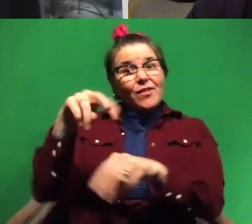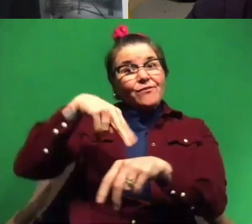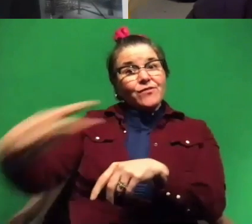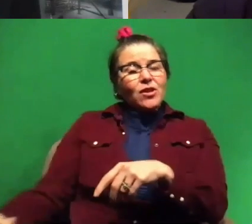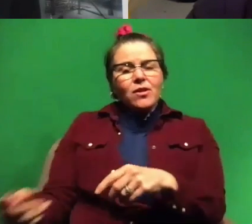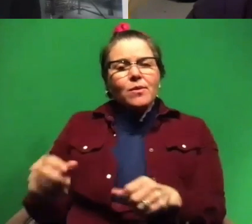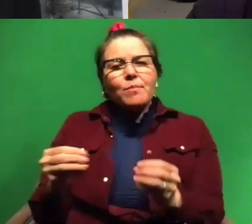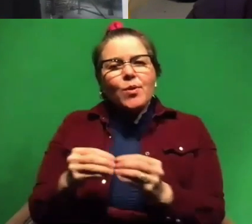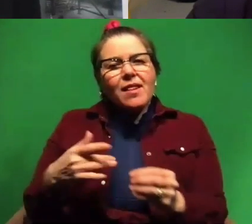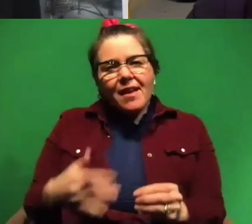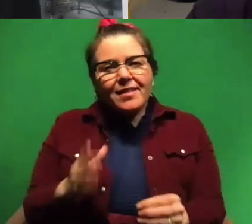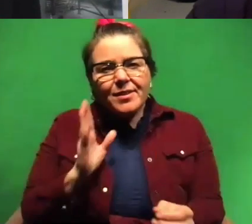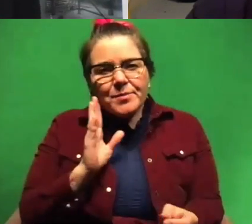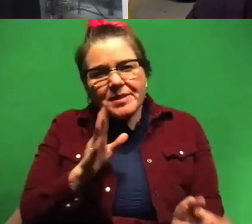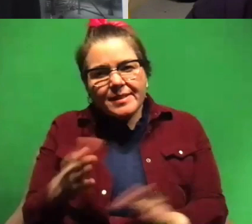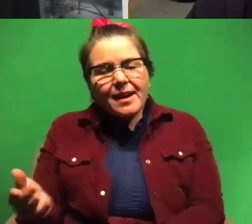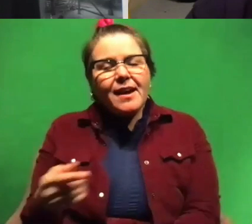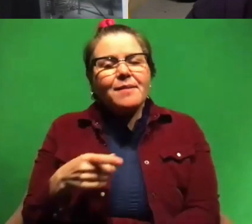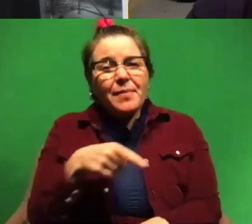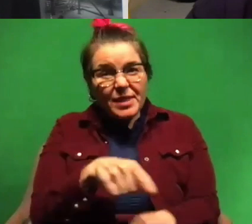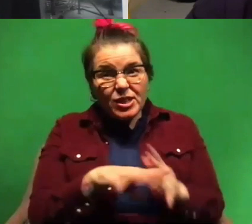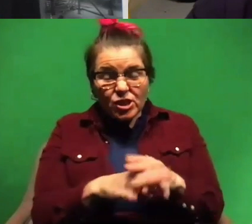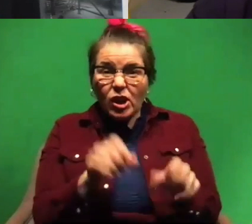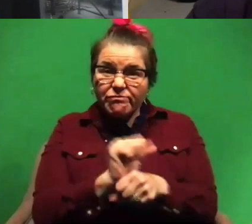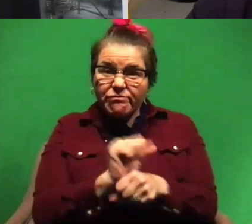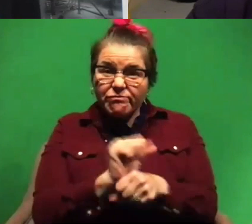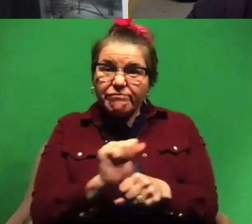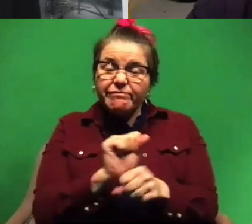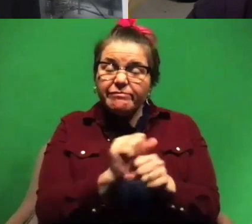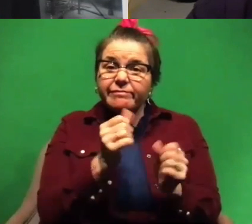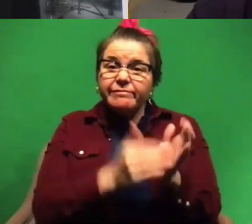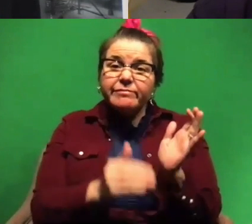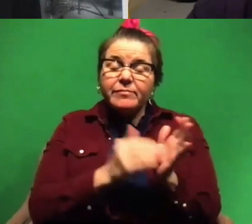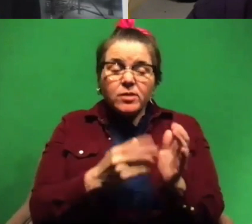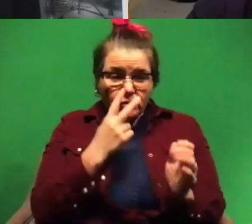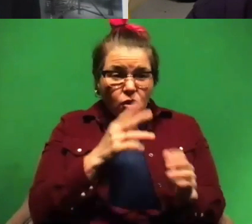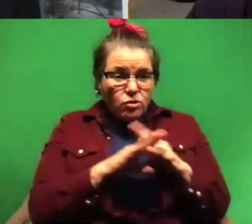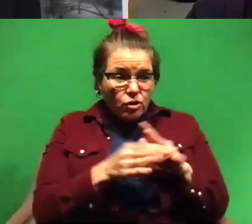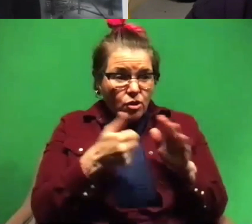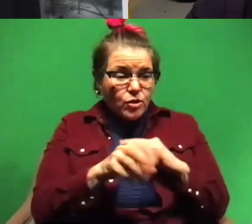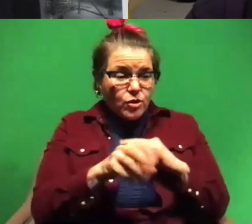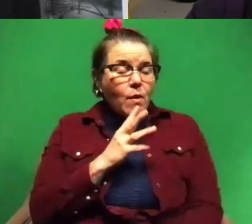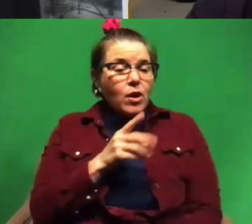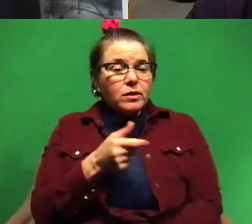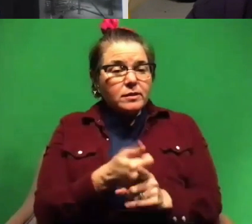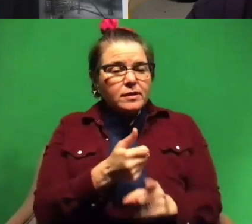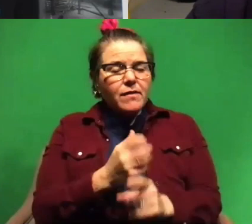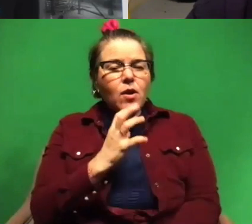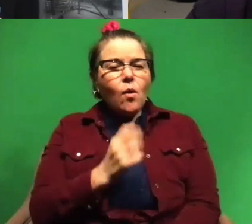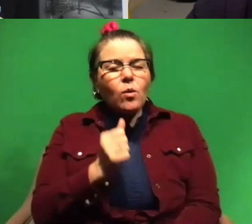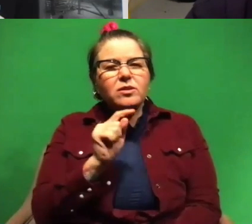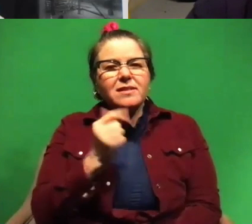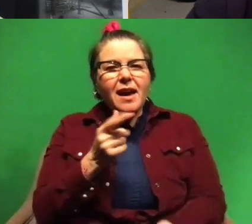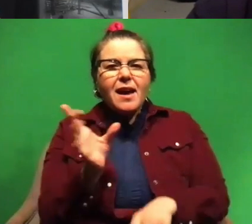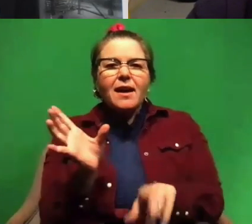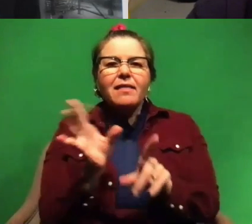so because we work with them so much, one time we saw a shark underwater, and it had an older tag on it from